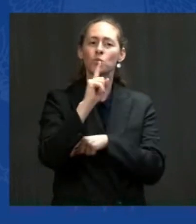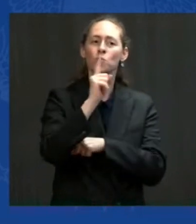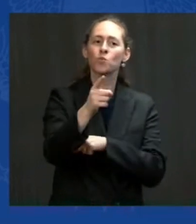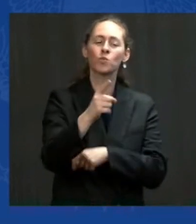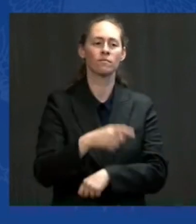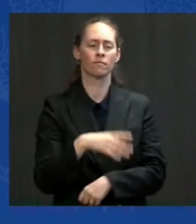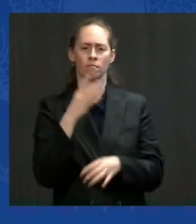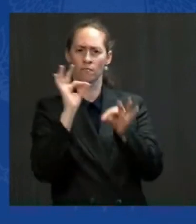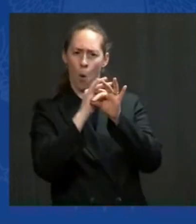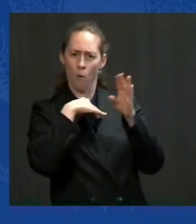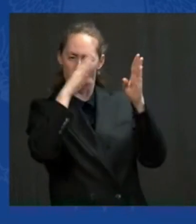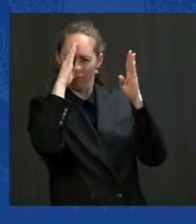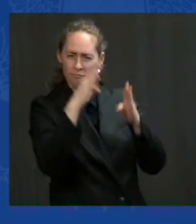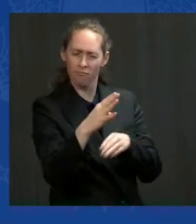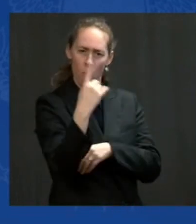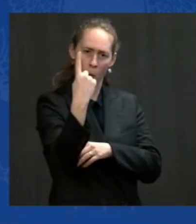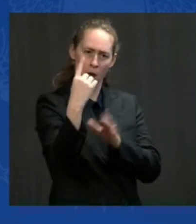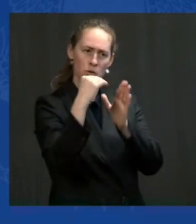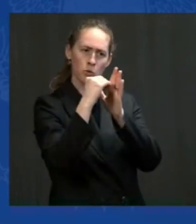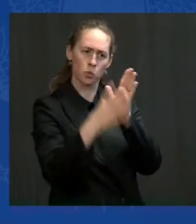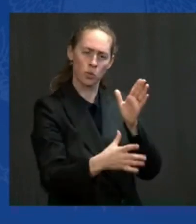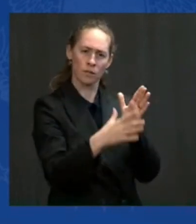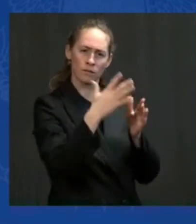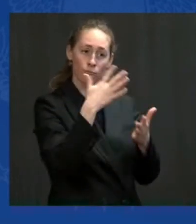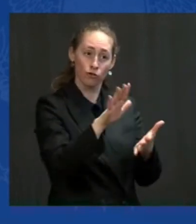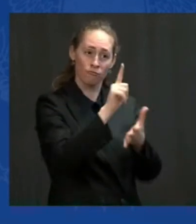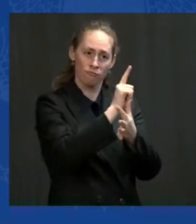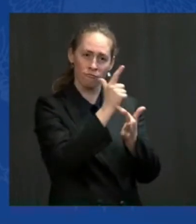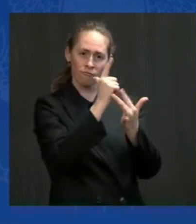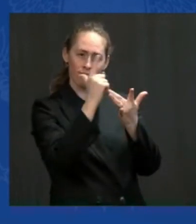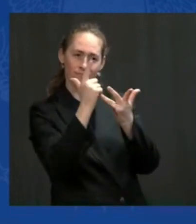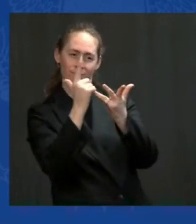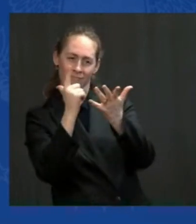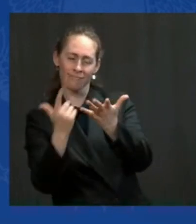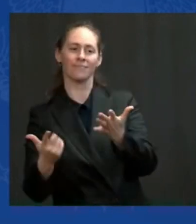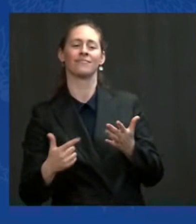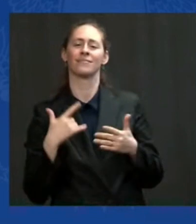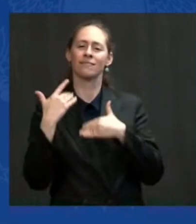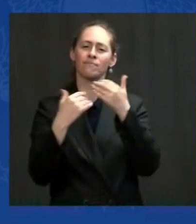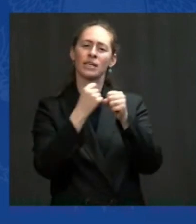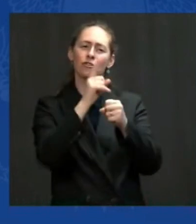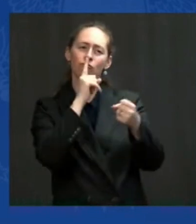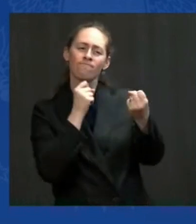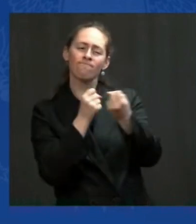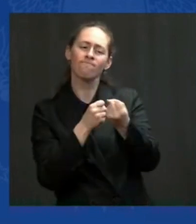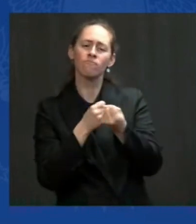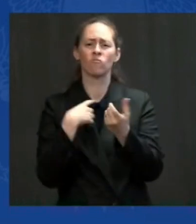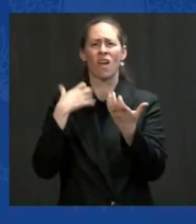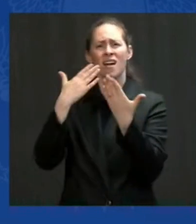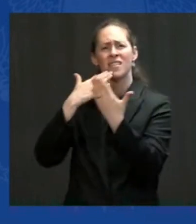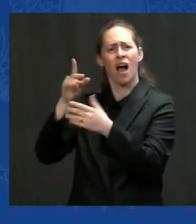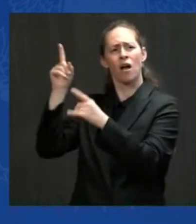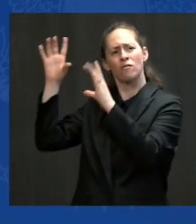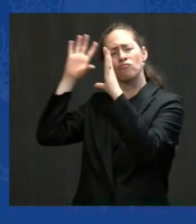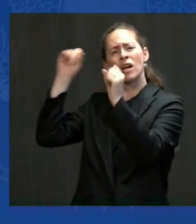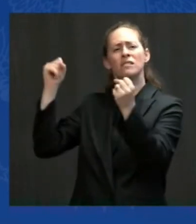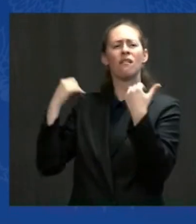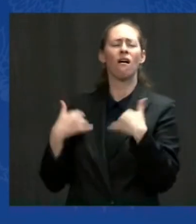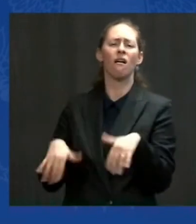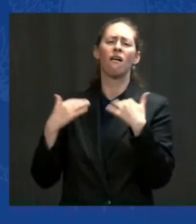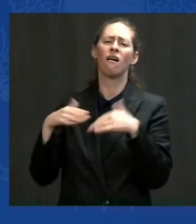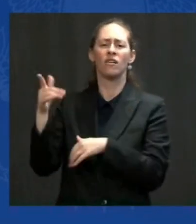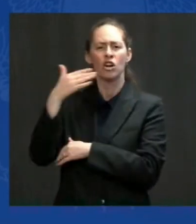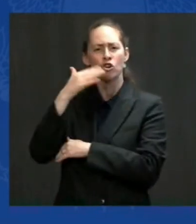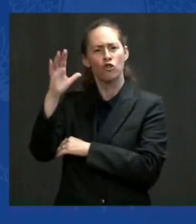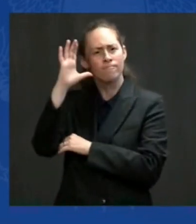caring support and challenge. So thank you, President Biden, for being a good listener. Thank you for understanding and responding to